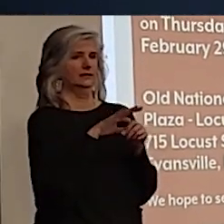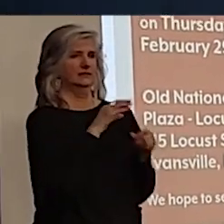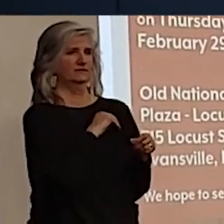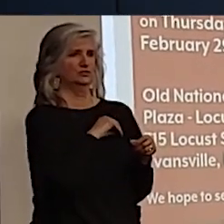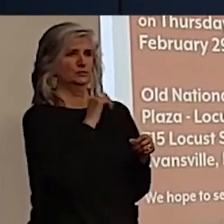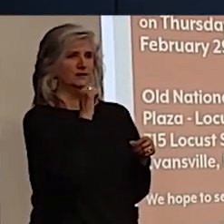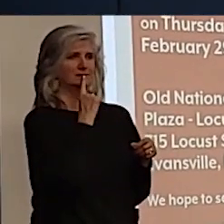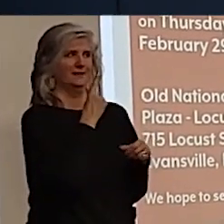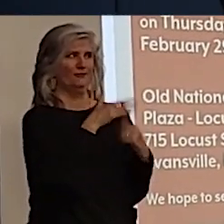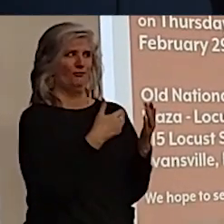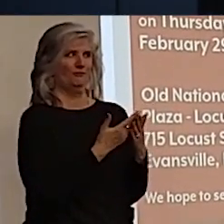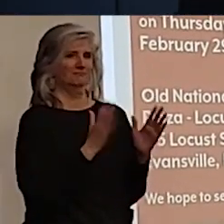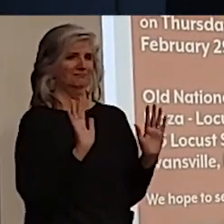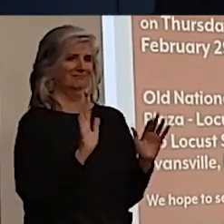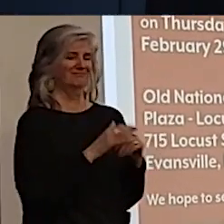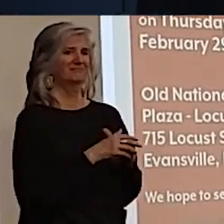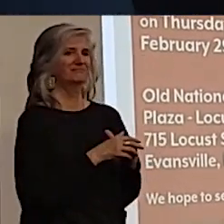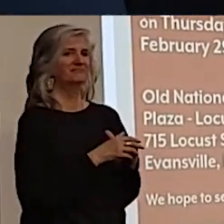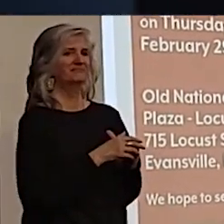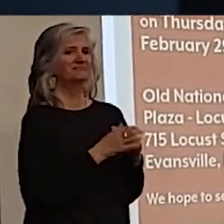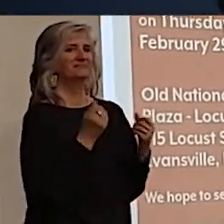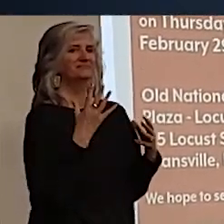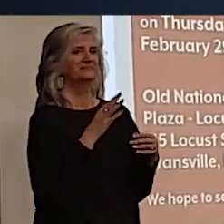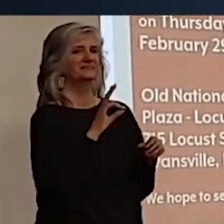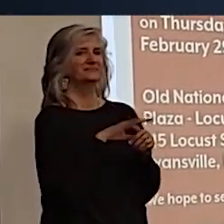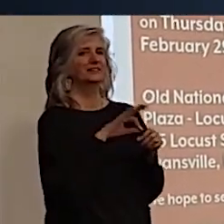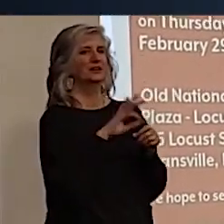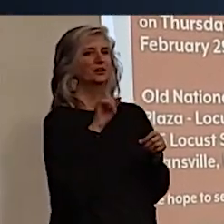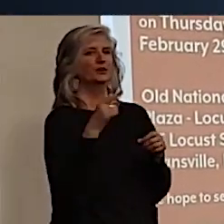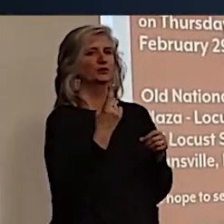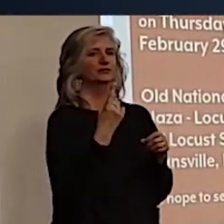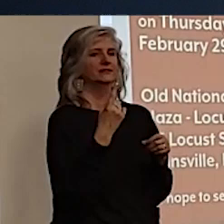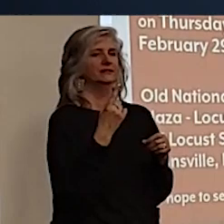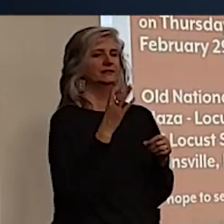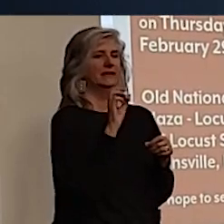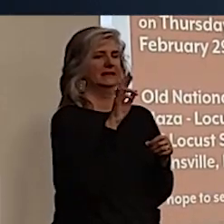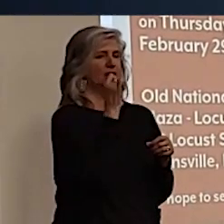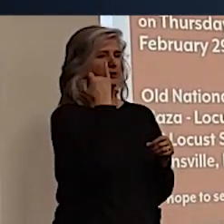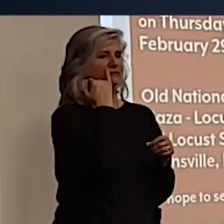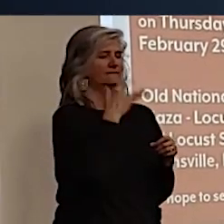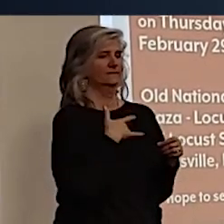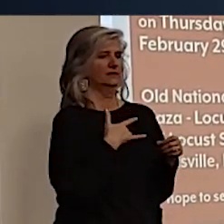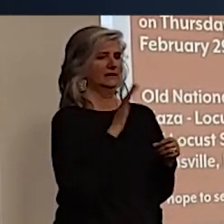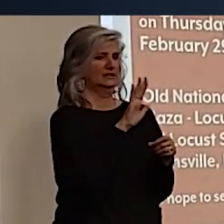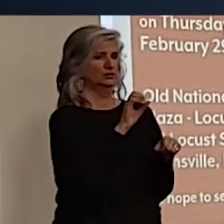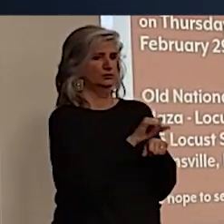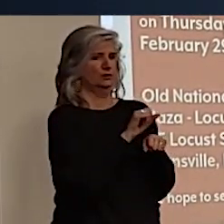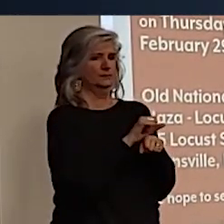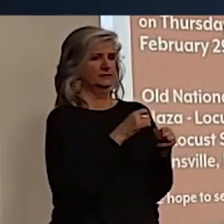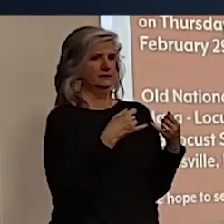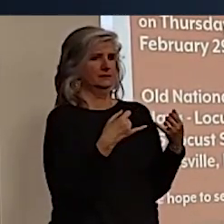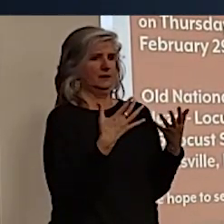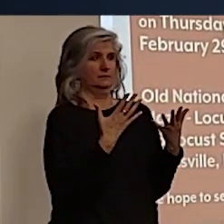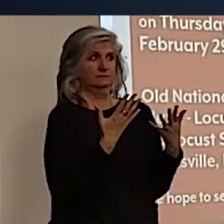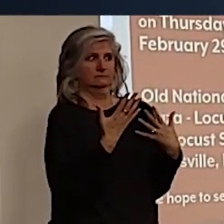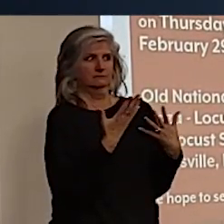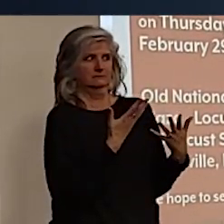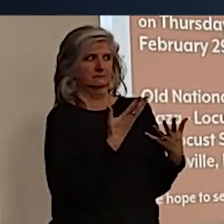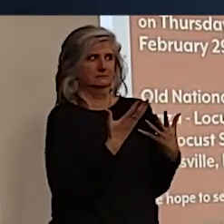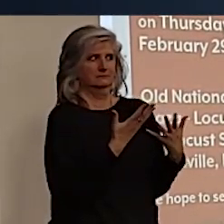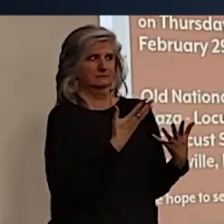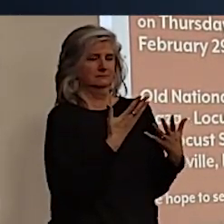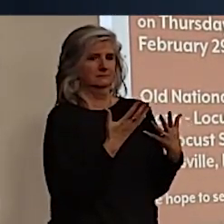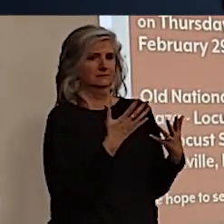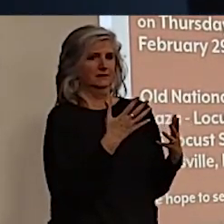to say all, many elected officials only care if they feel like their job is on the line. If they